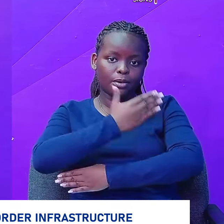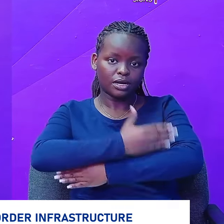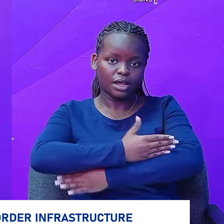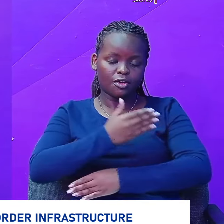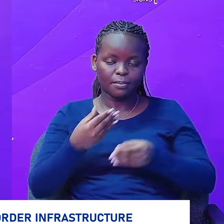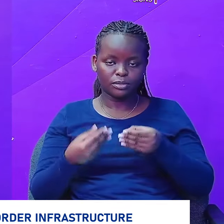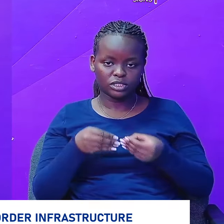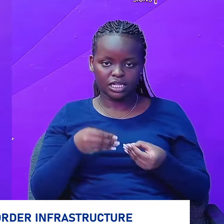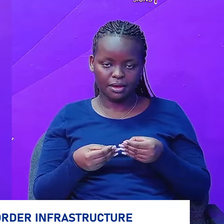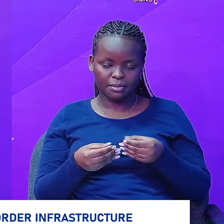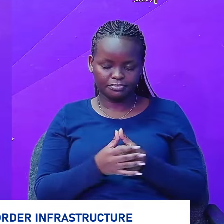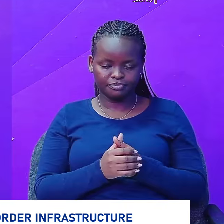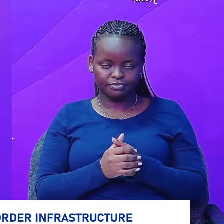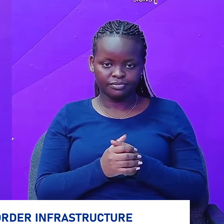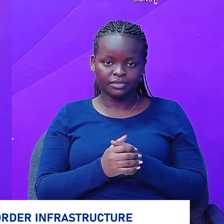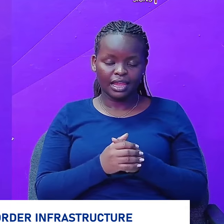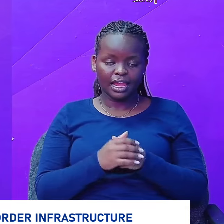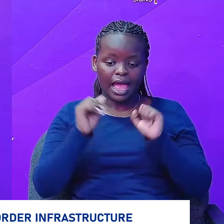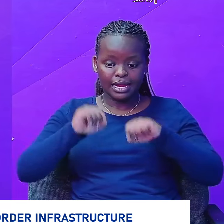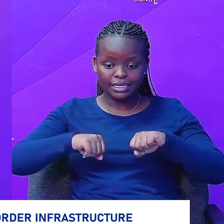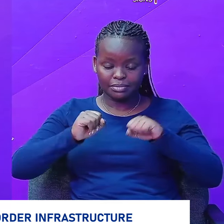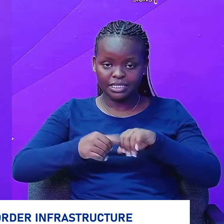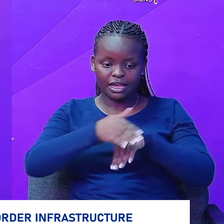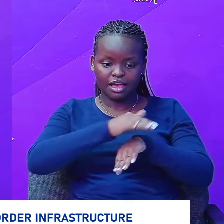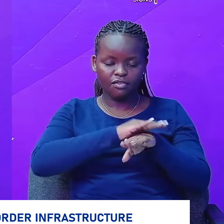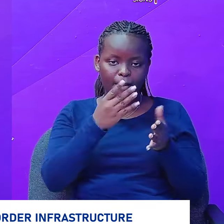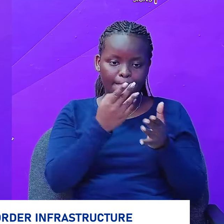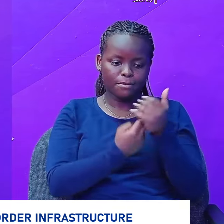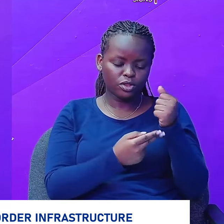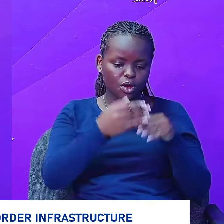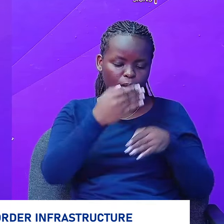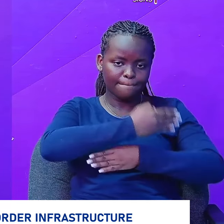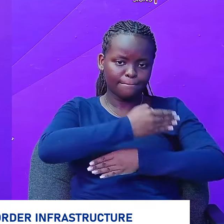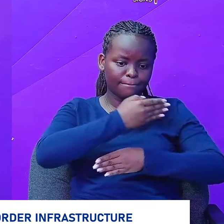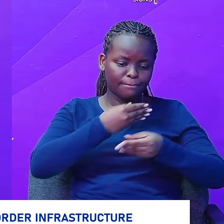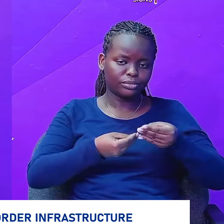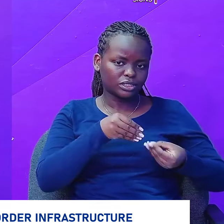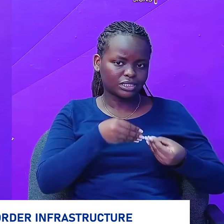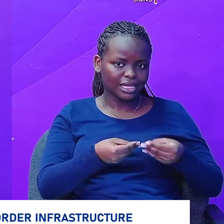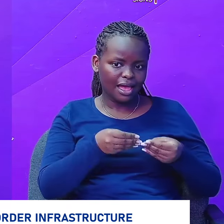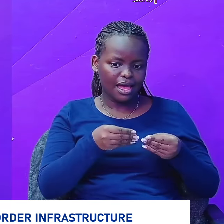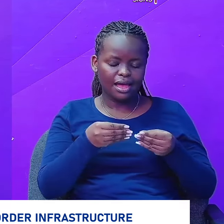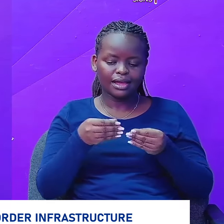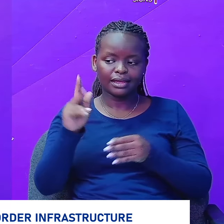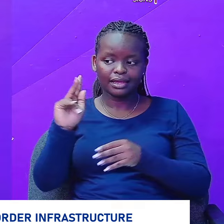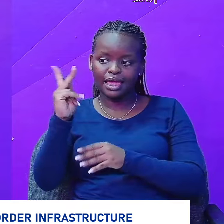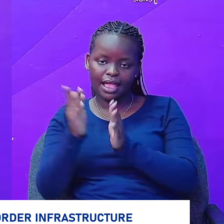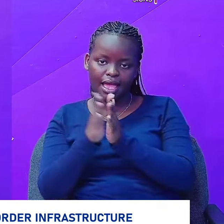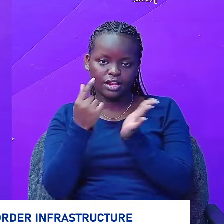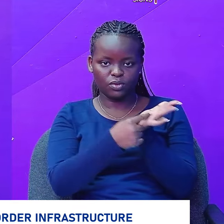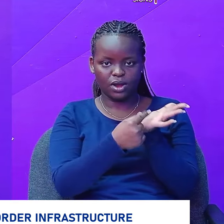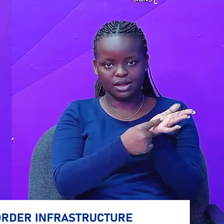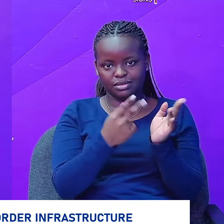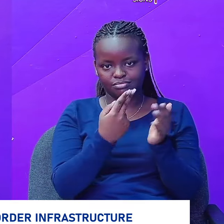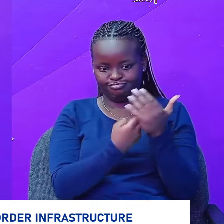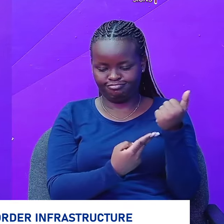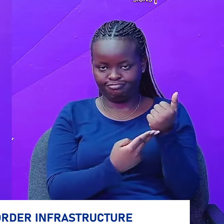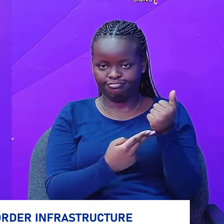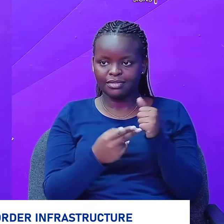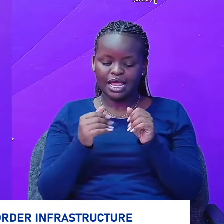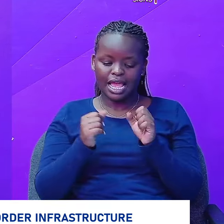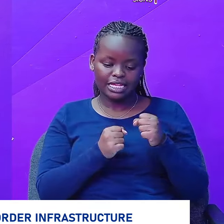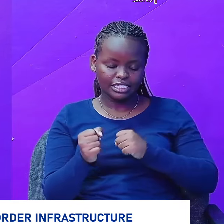Busia. The agreement covers both Busia, Kenya, and Busia, Uganda, signifying a strategic